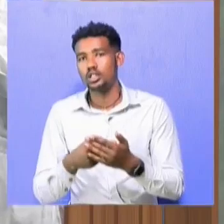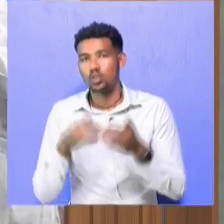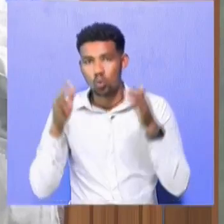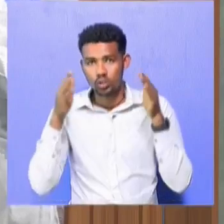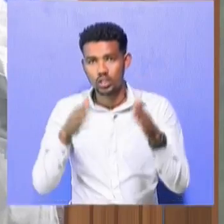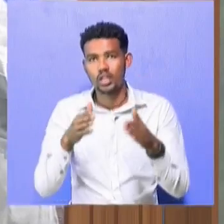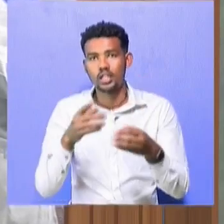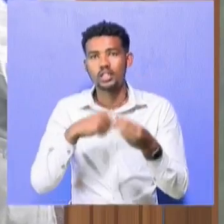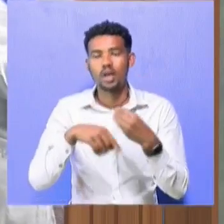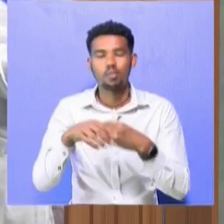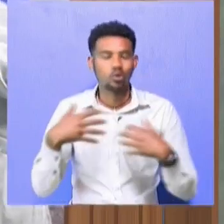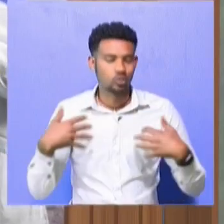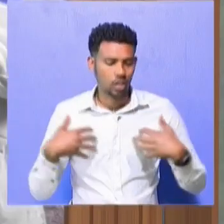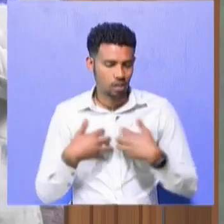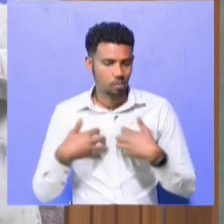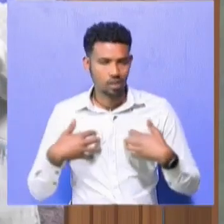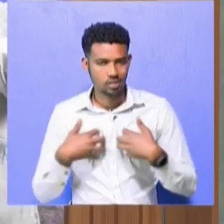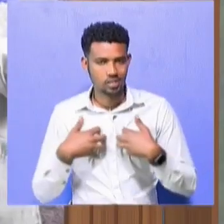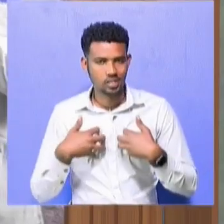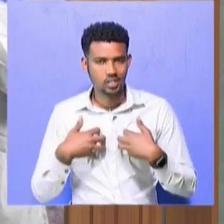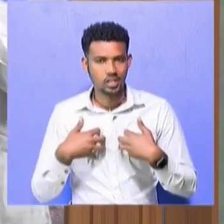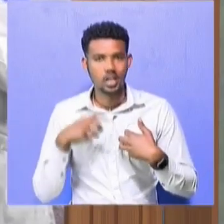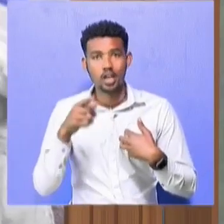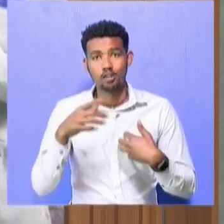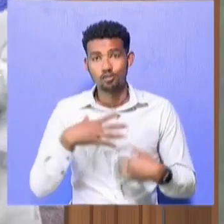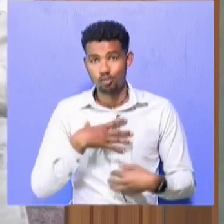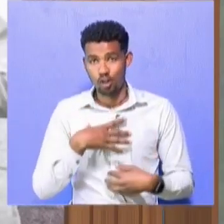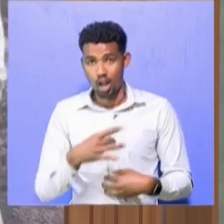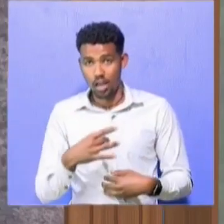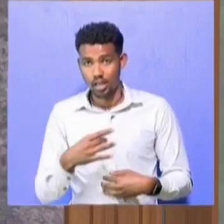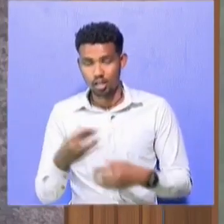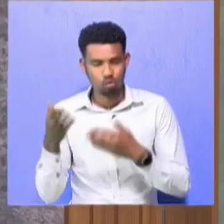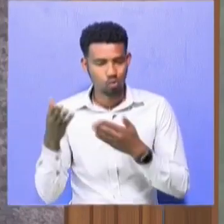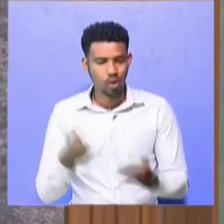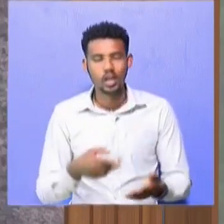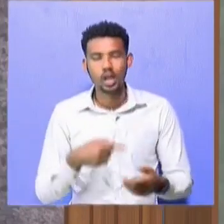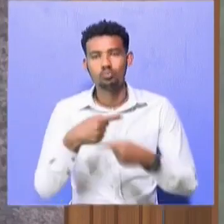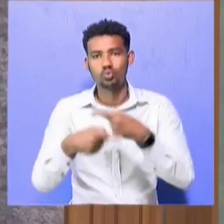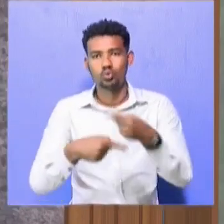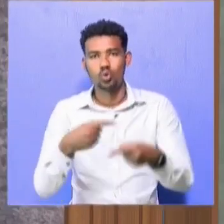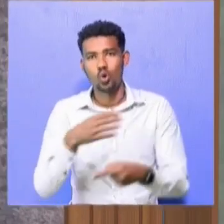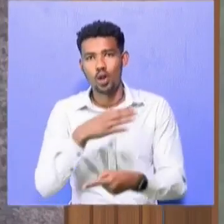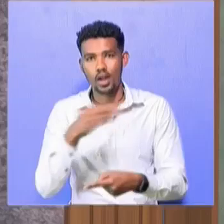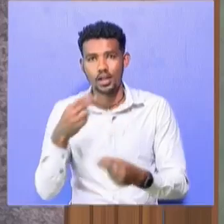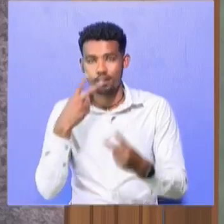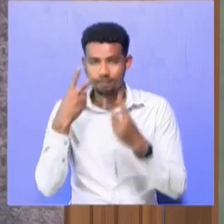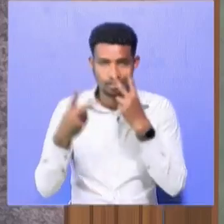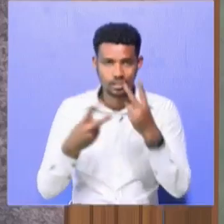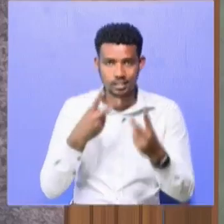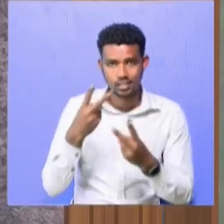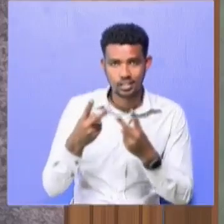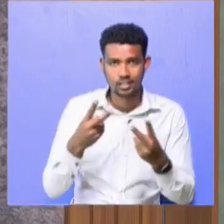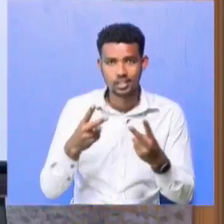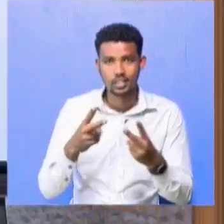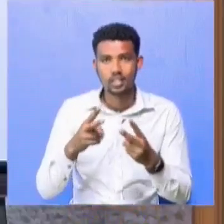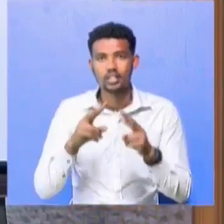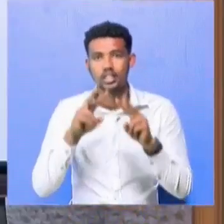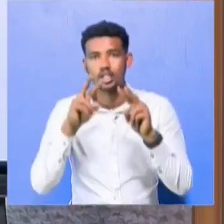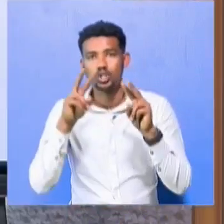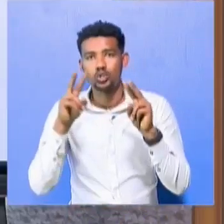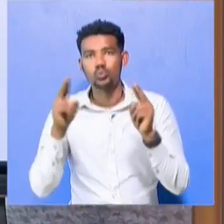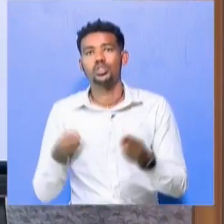animals. If you like, you are welcome to go and visit the Unity